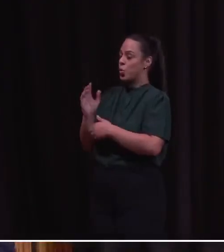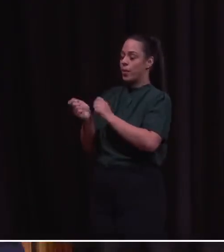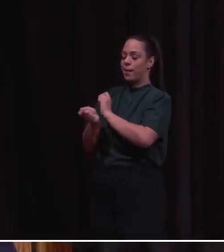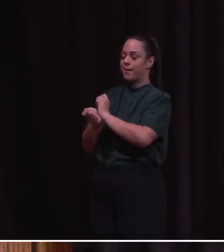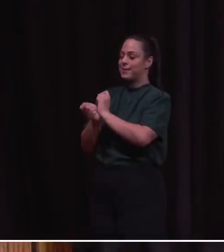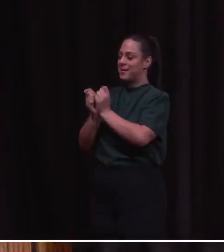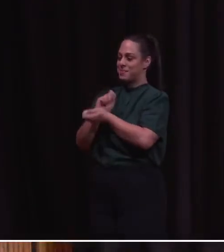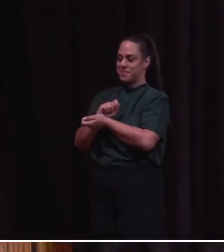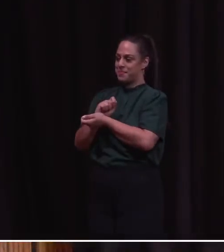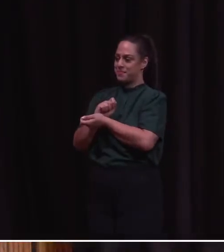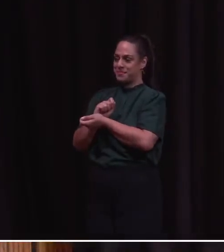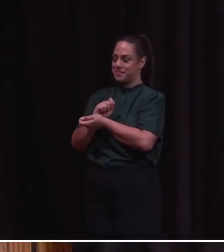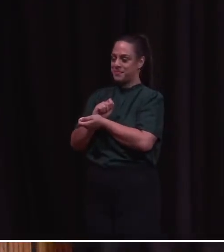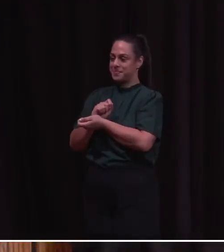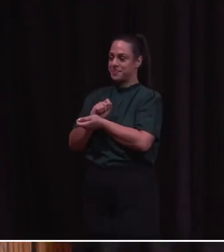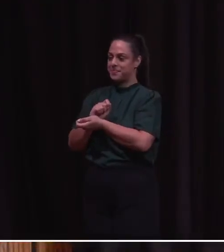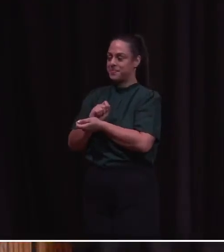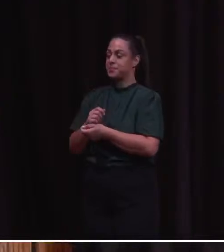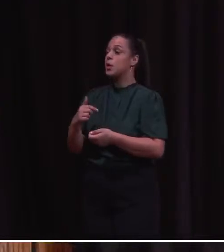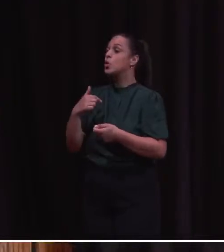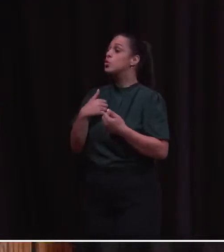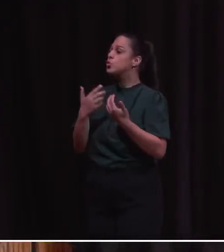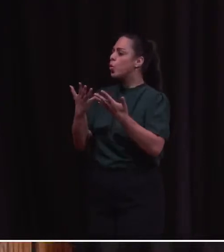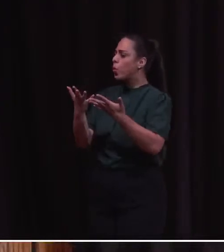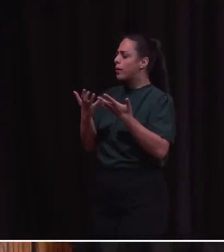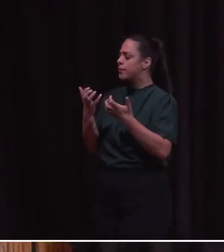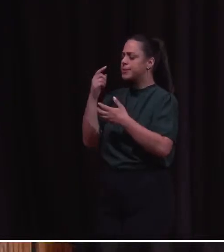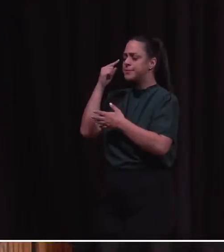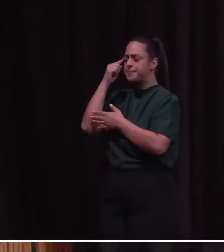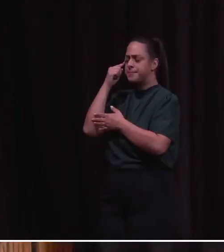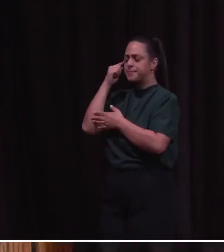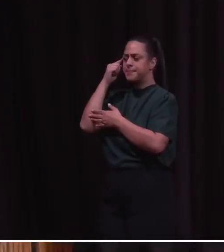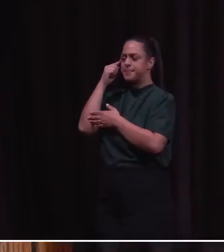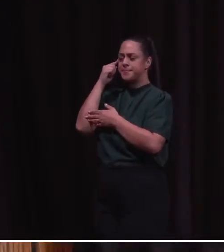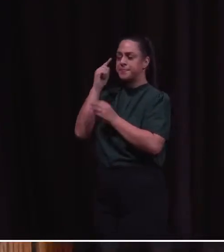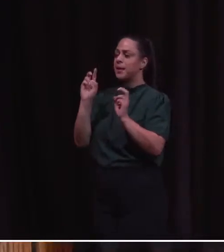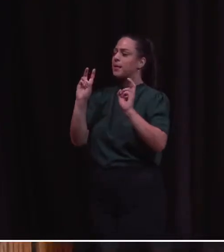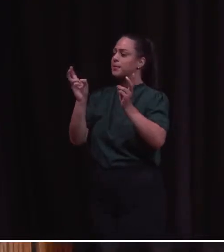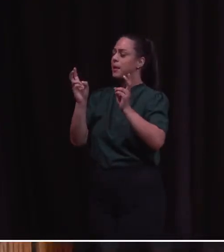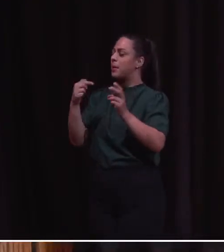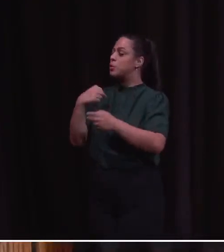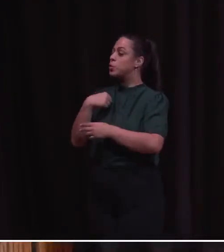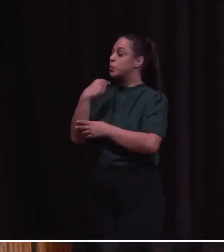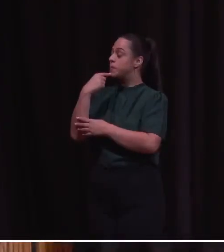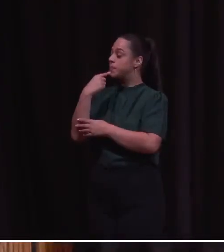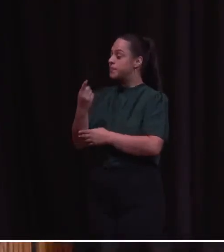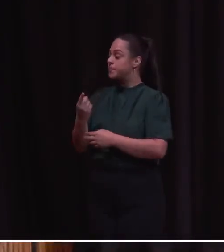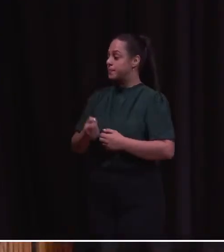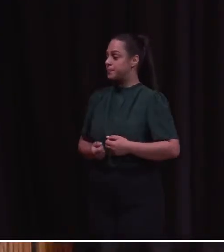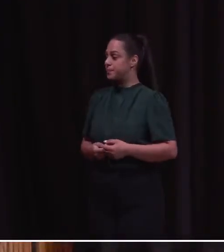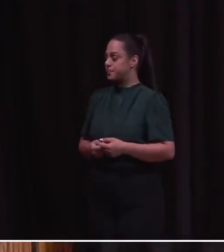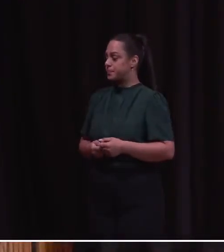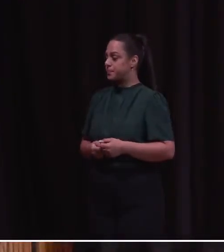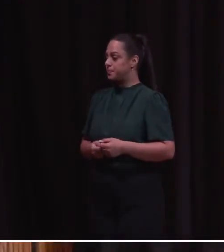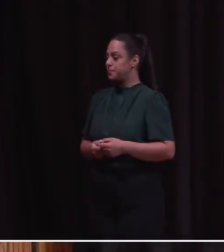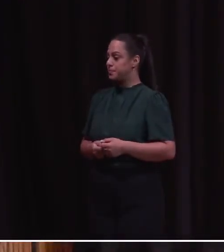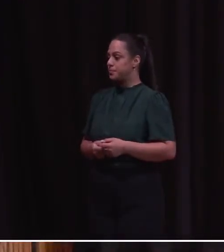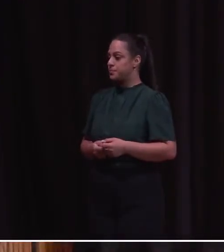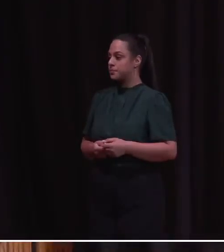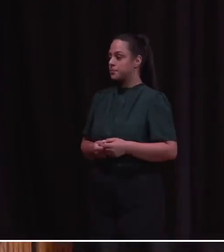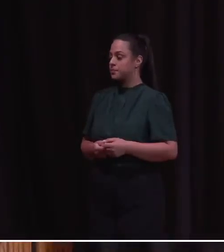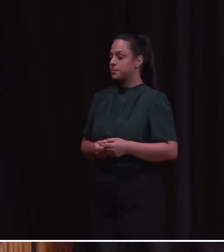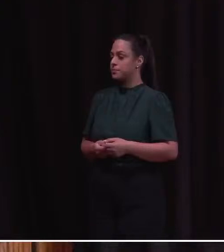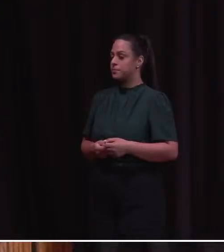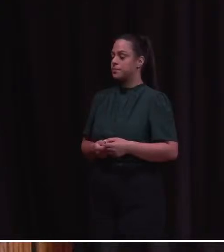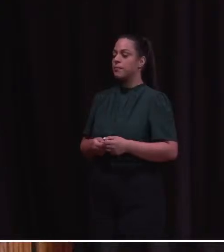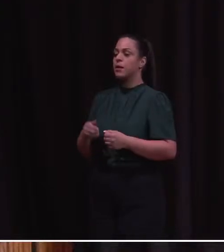I want to reflect on what I call the weaponization of gender against African women